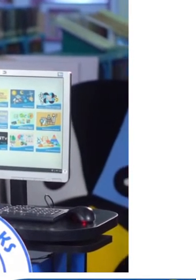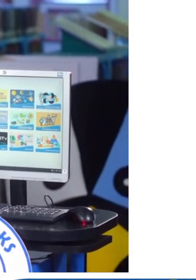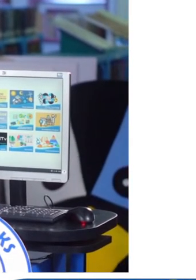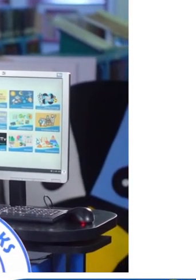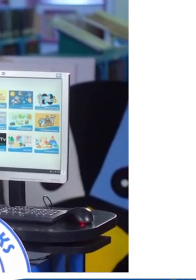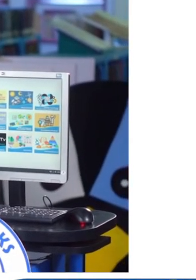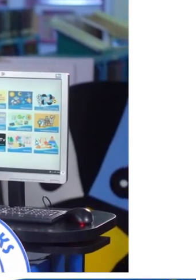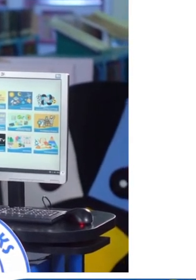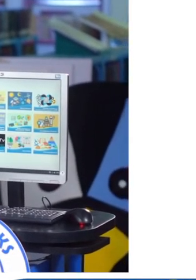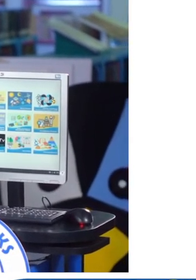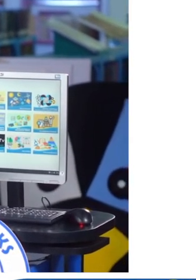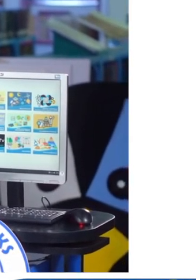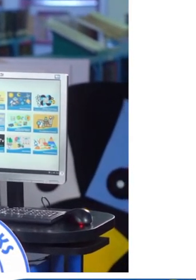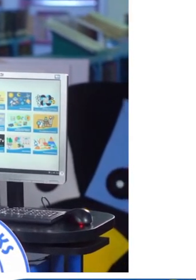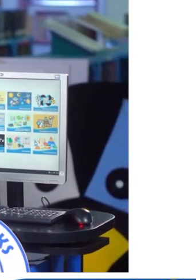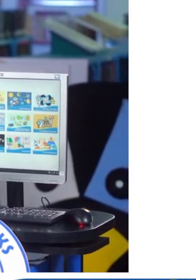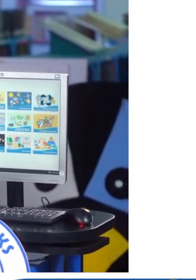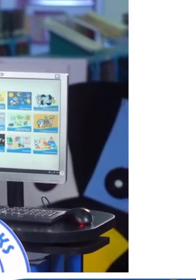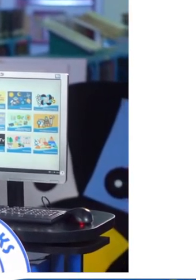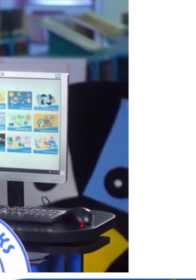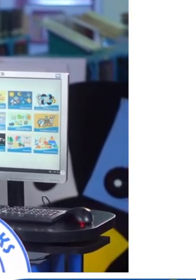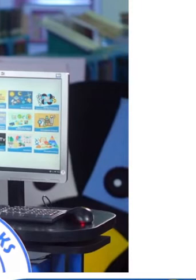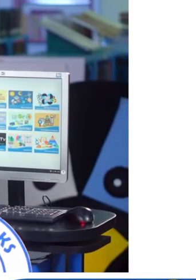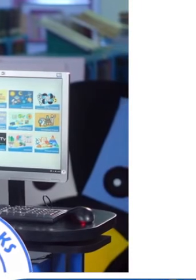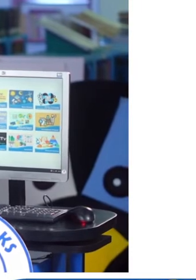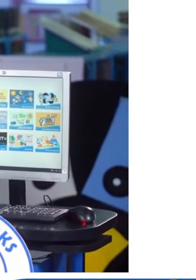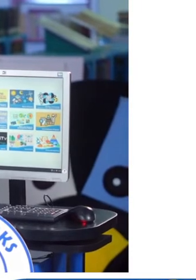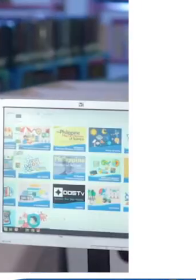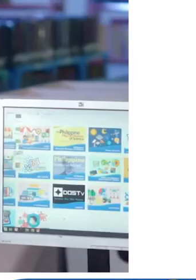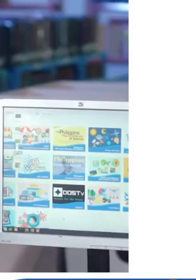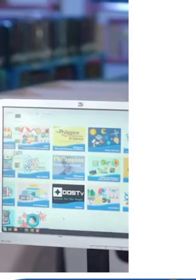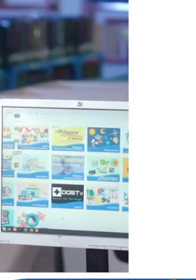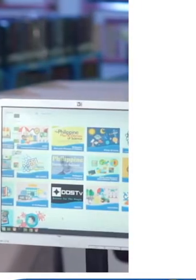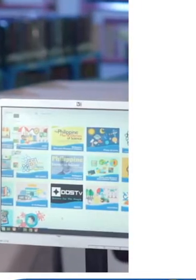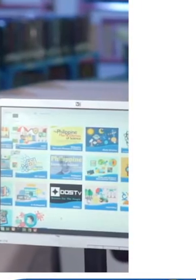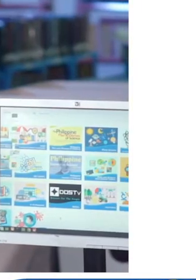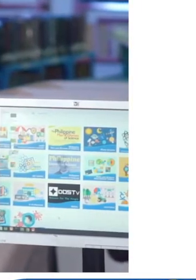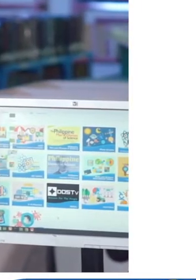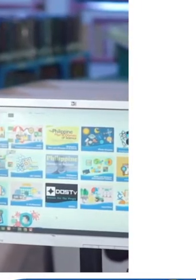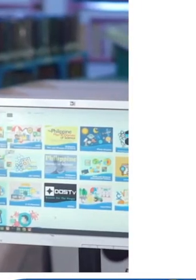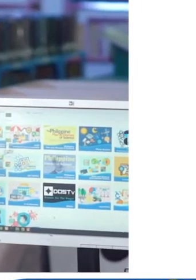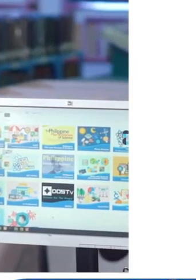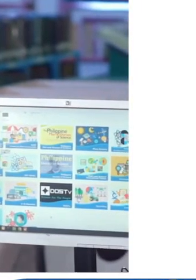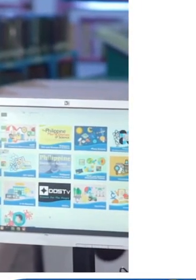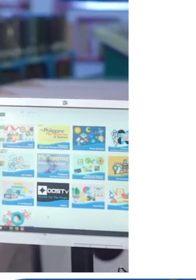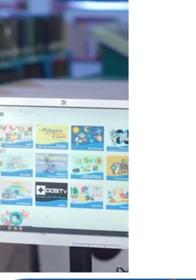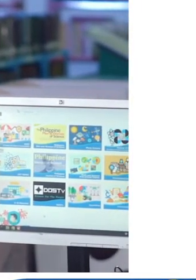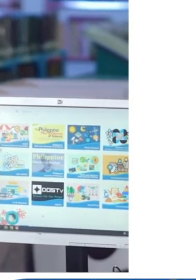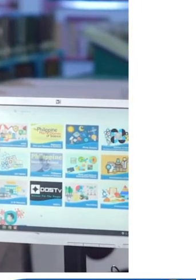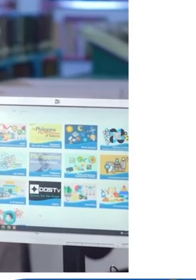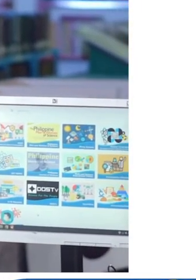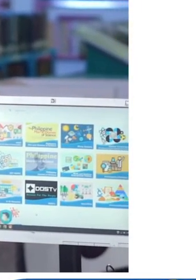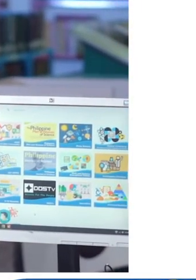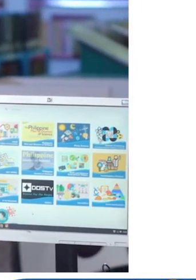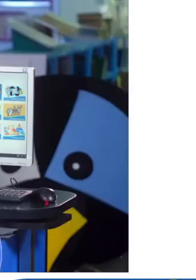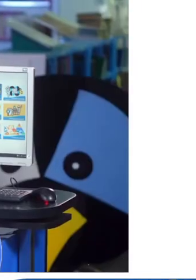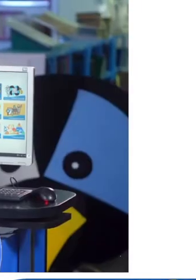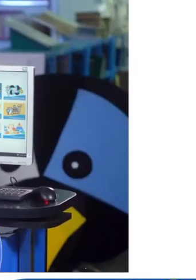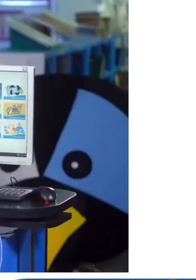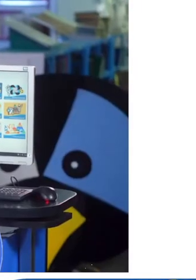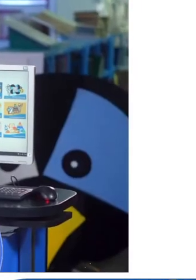on, we at the DOST-STII will continue to build and move